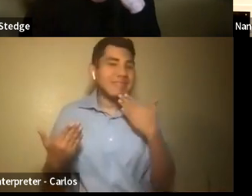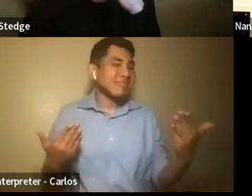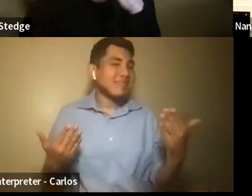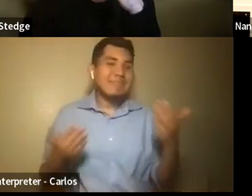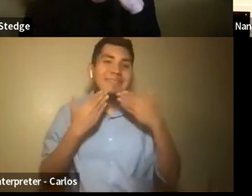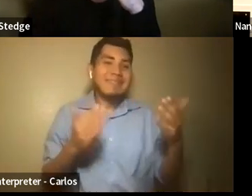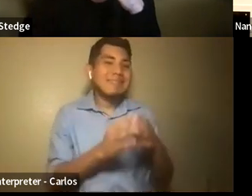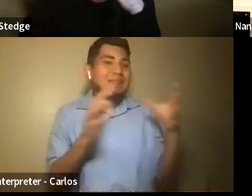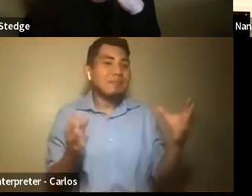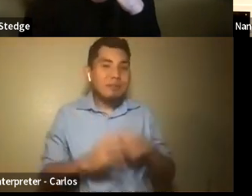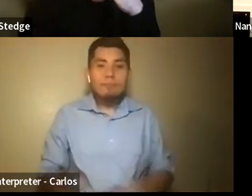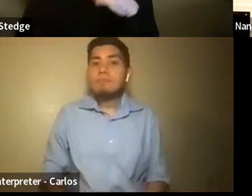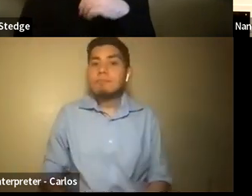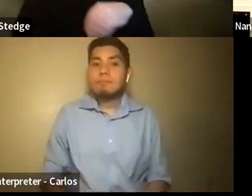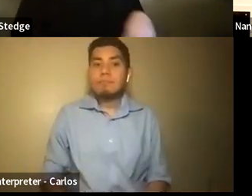Thank you so much.